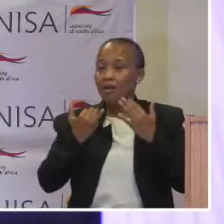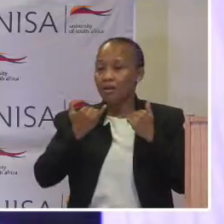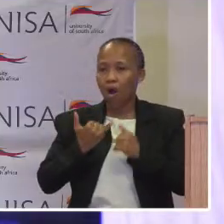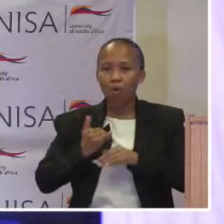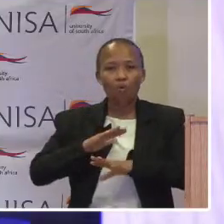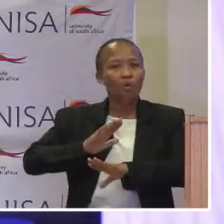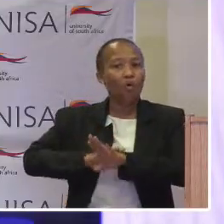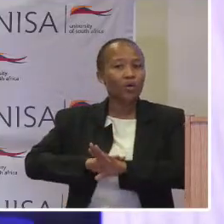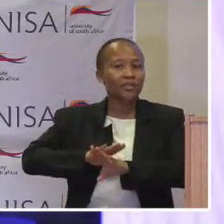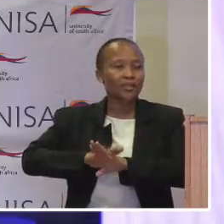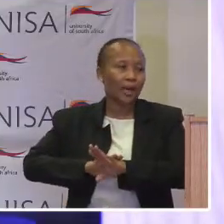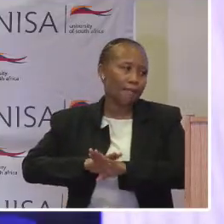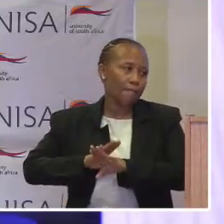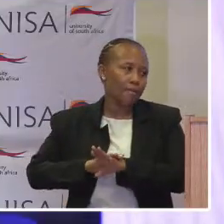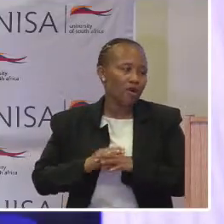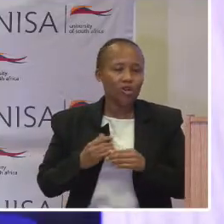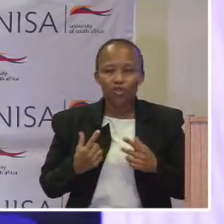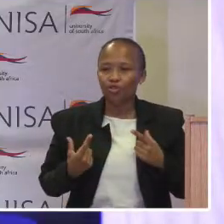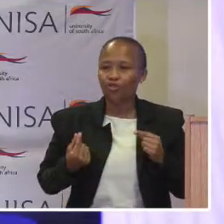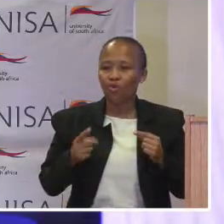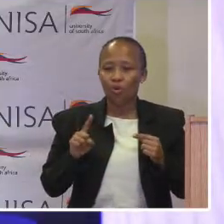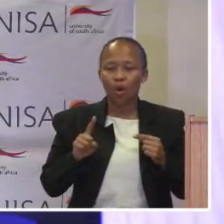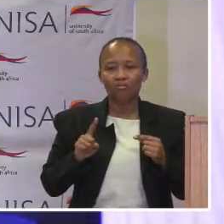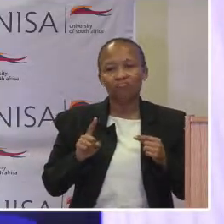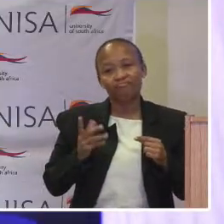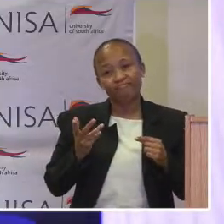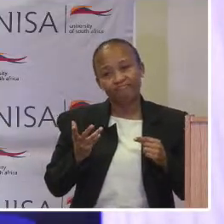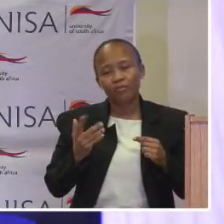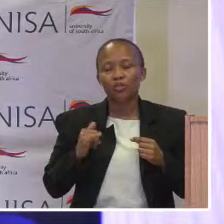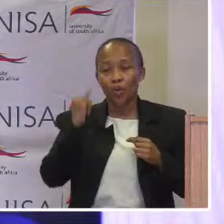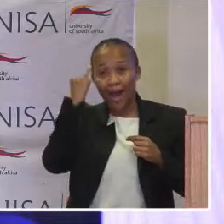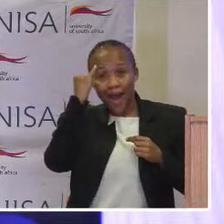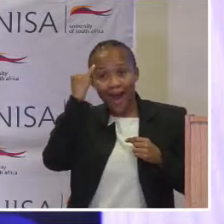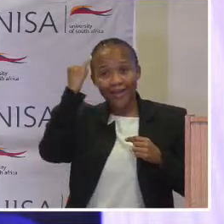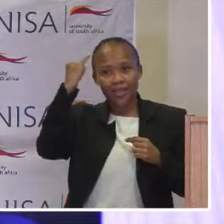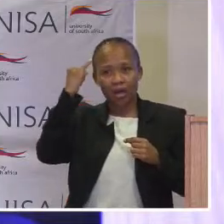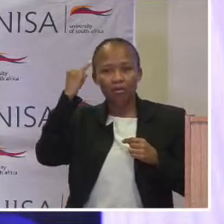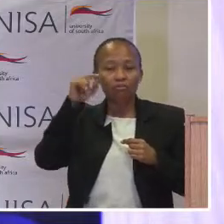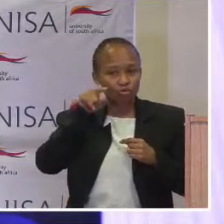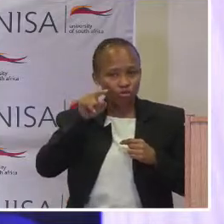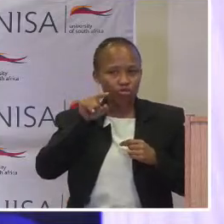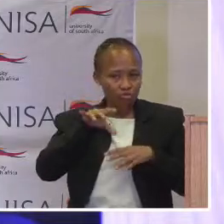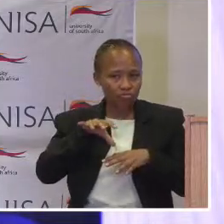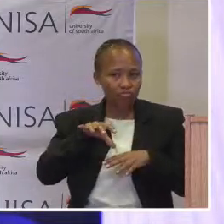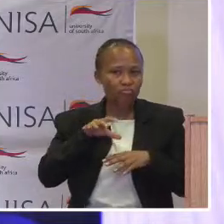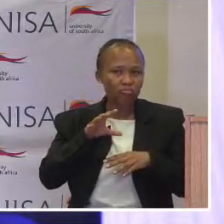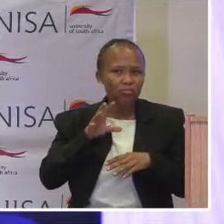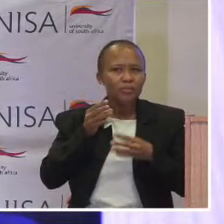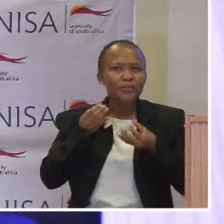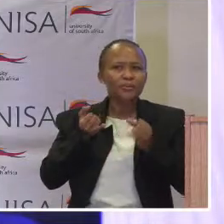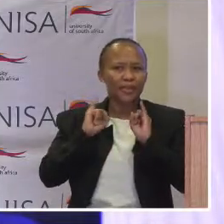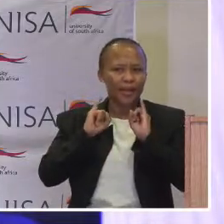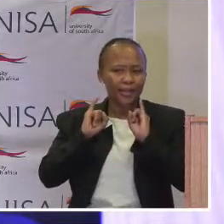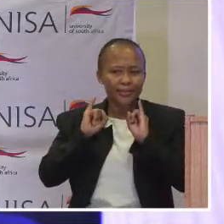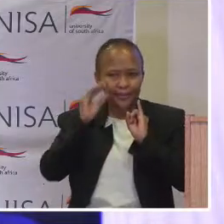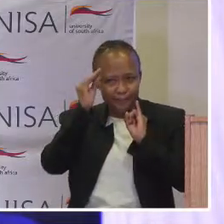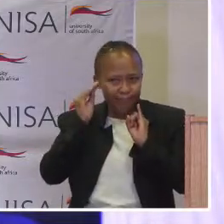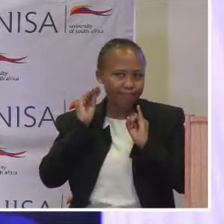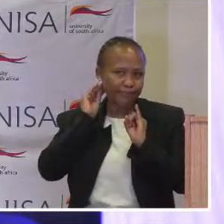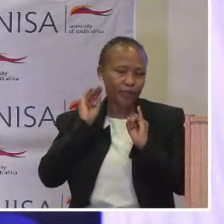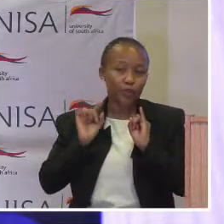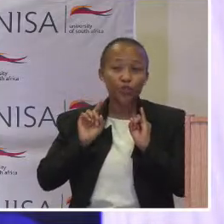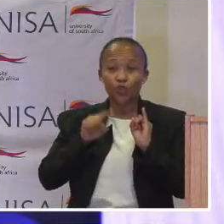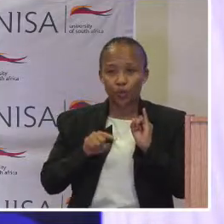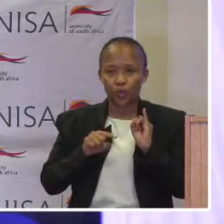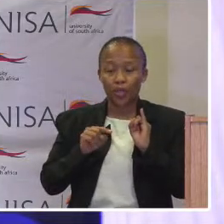us to take this type of initiatives serious and make it better next